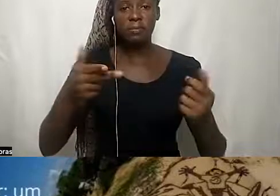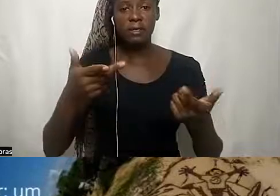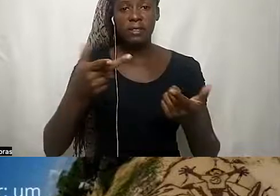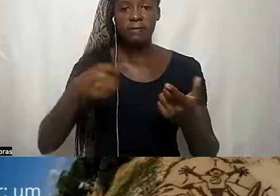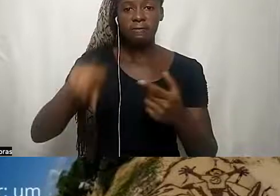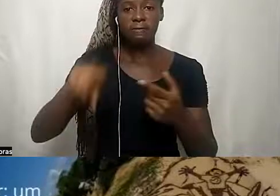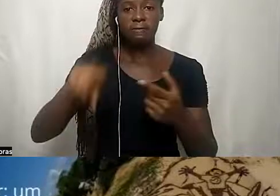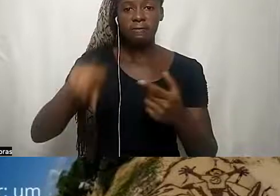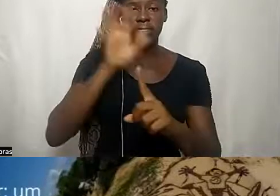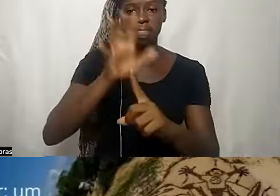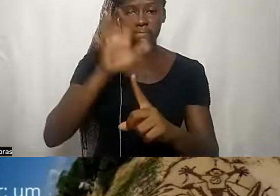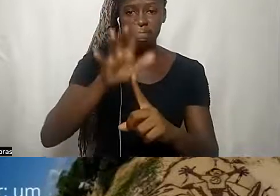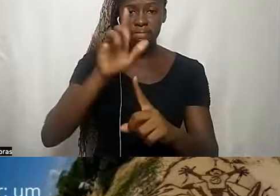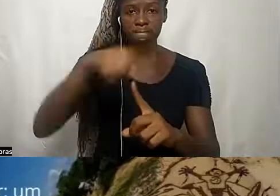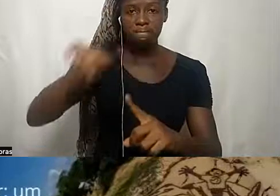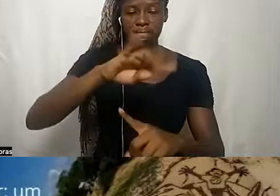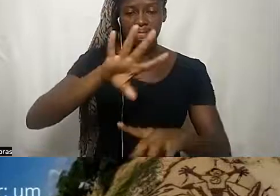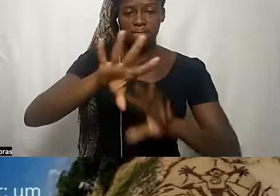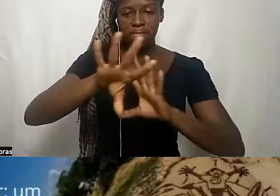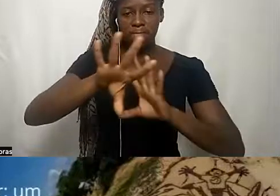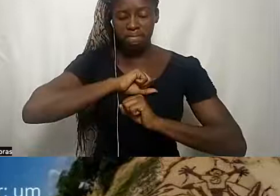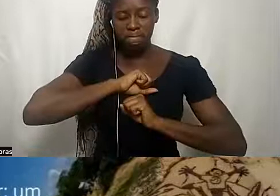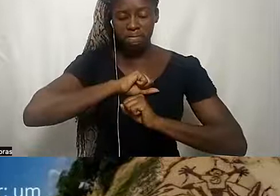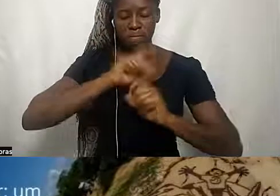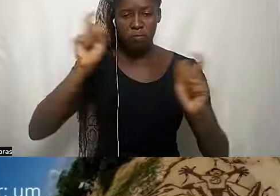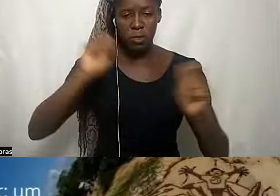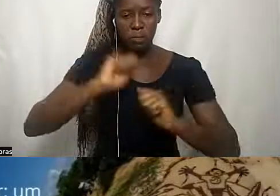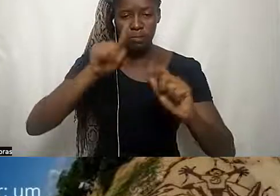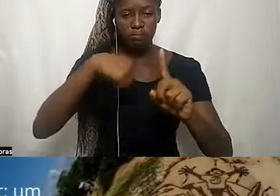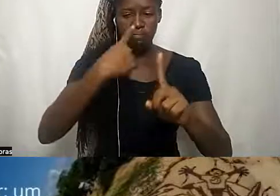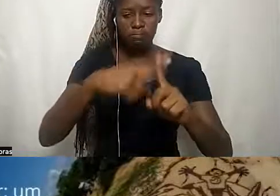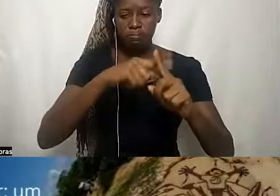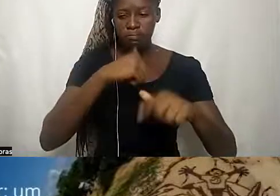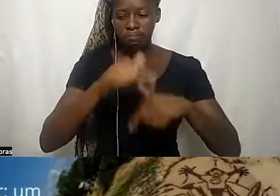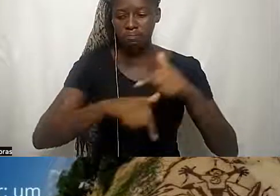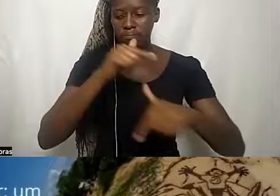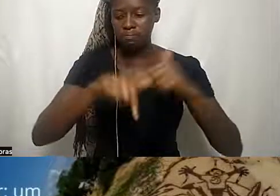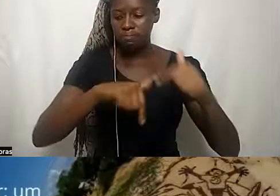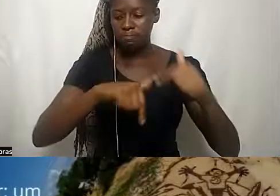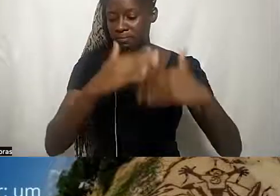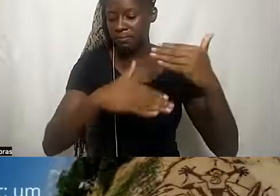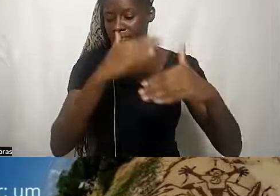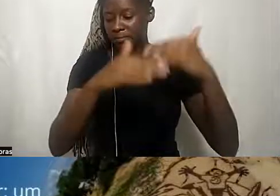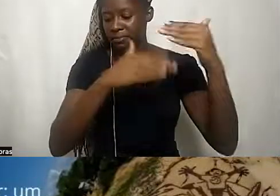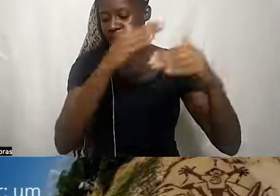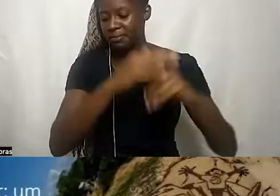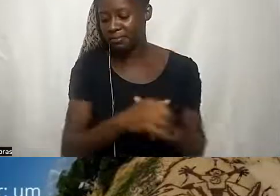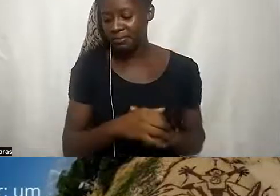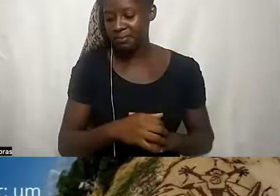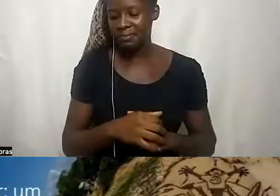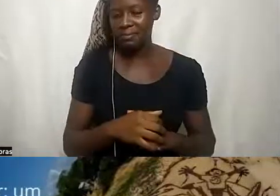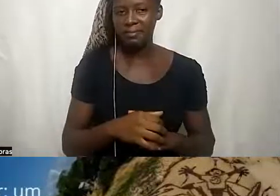you so you can copy and be inspired by this network work here.